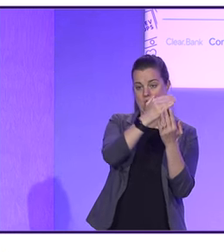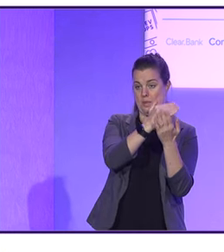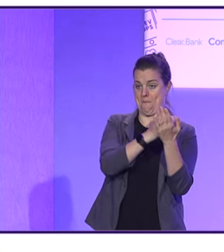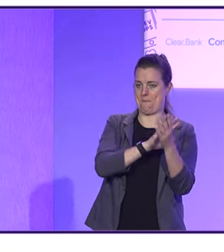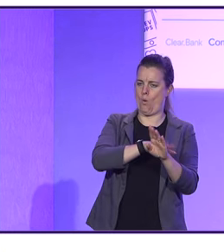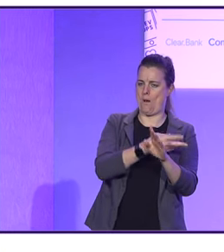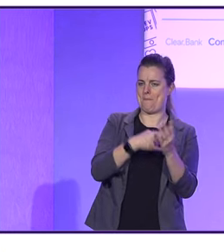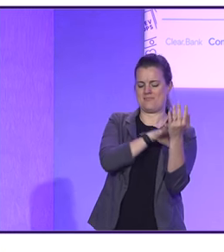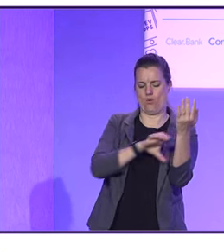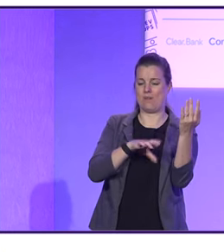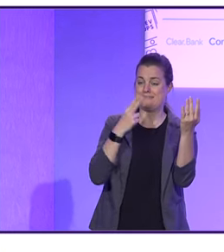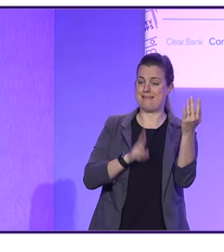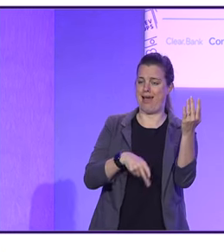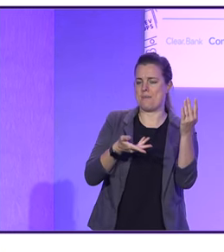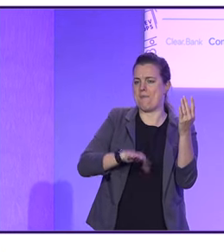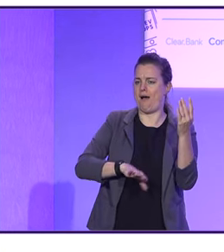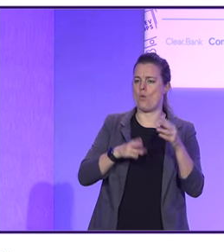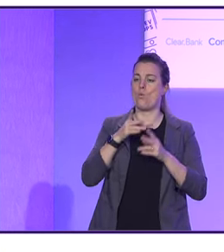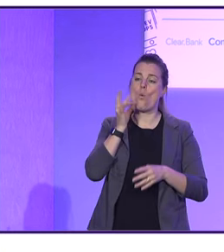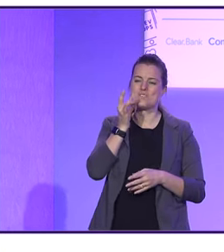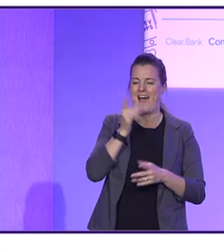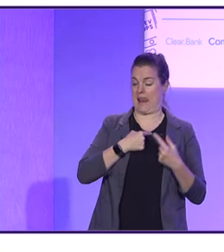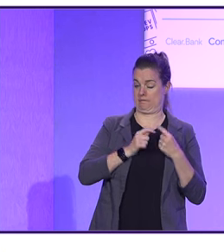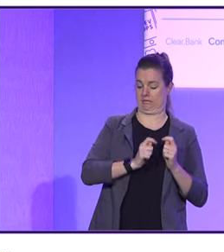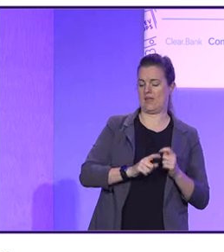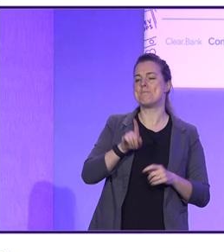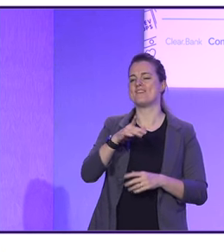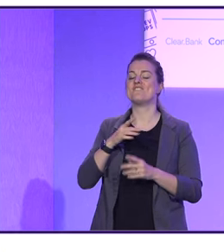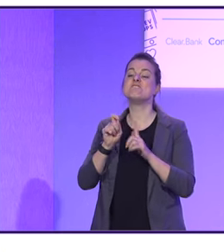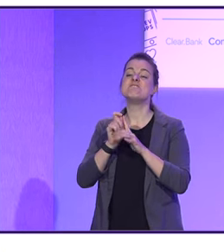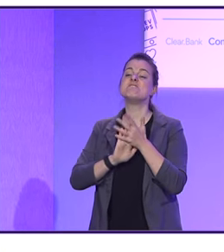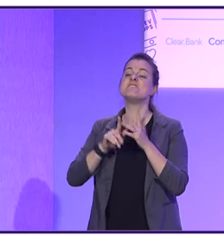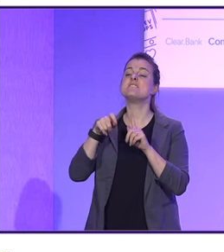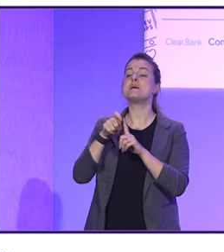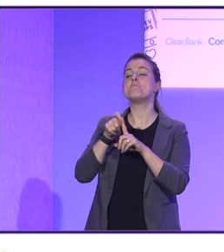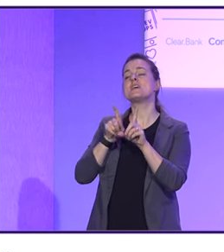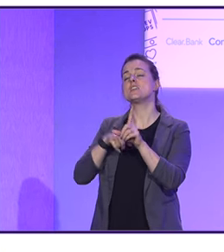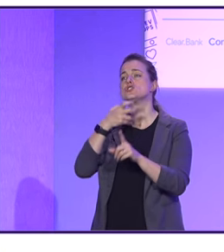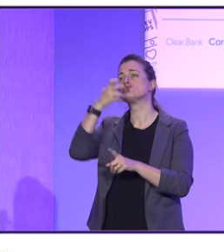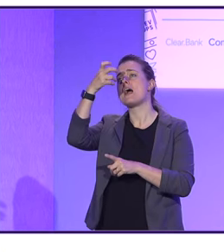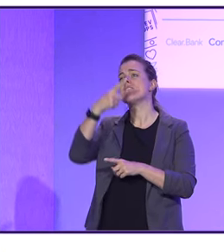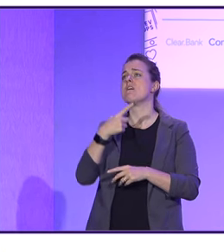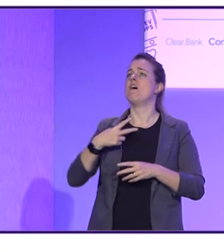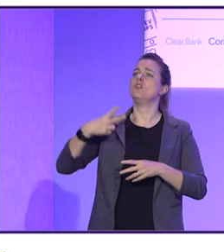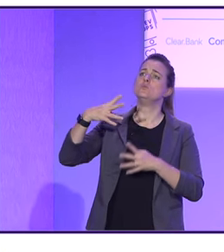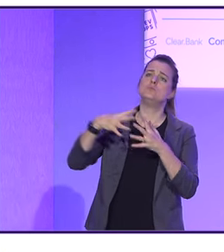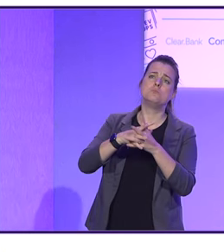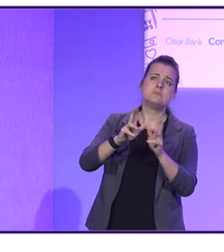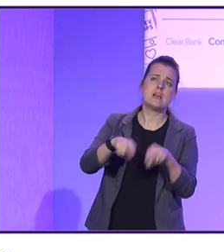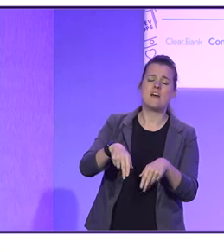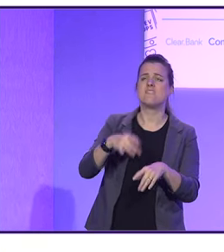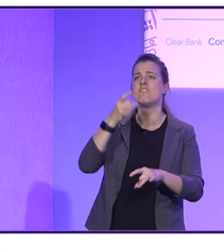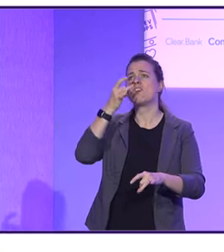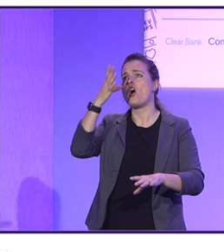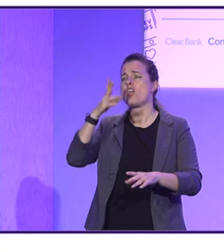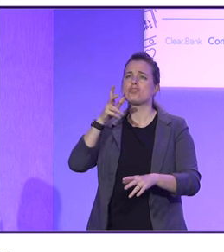goes slightly adapted, something like this. Fippy the giraffe, a fortnight dead, forgot the cry of